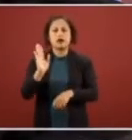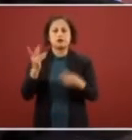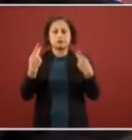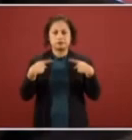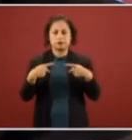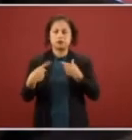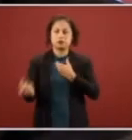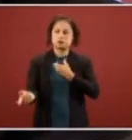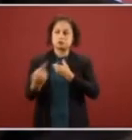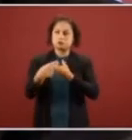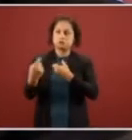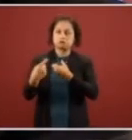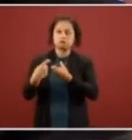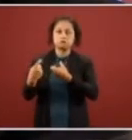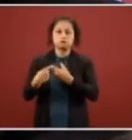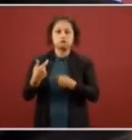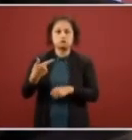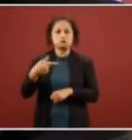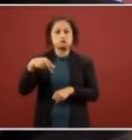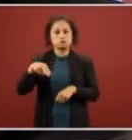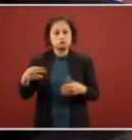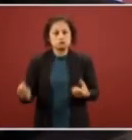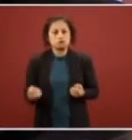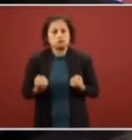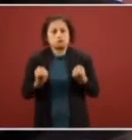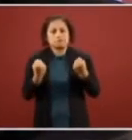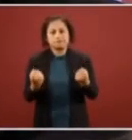recruit more elements for National Guard.